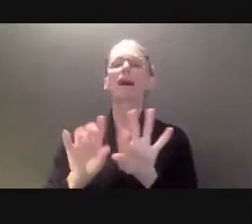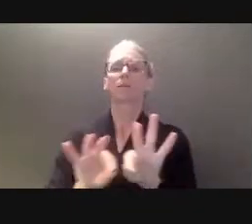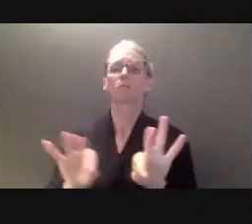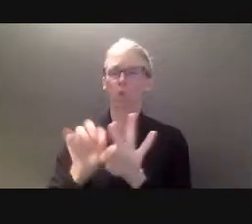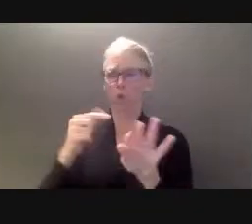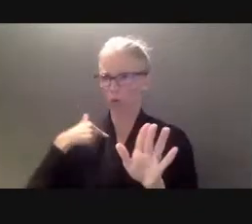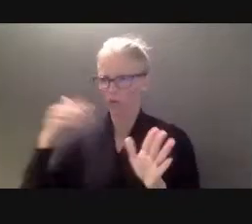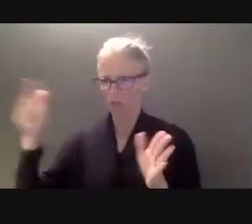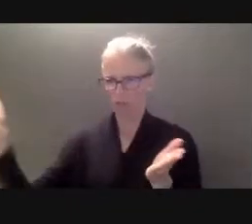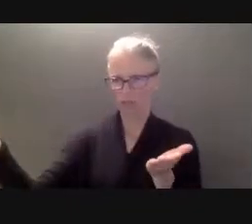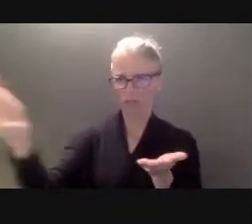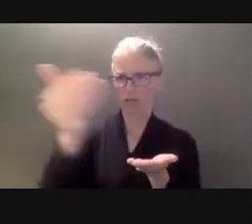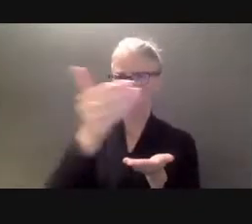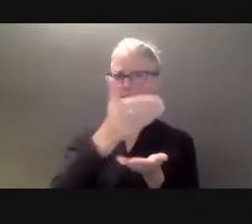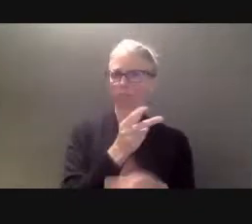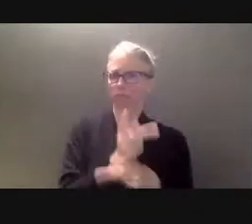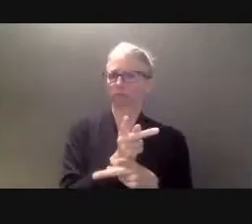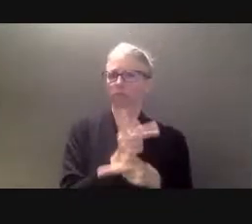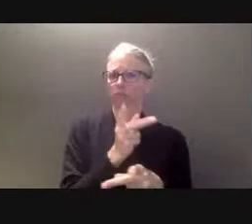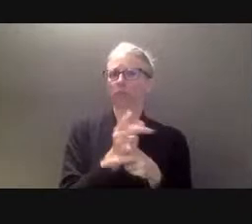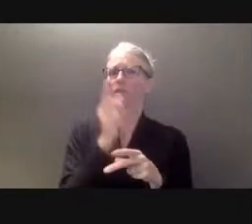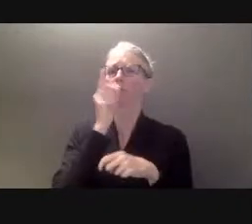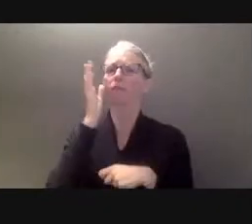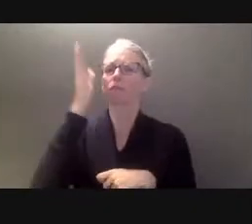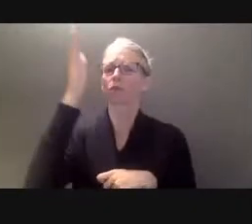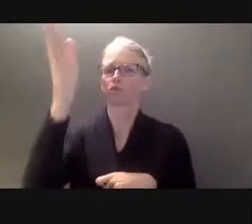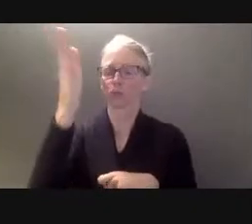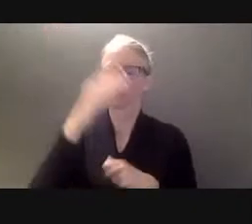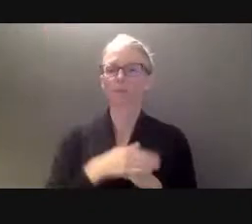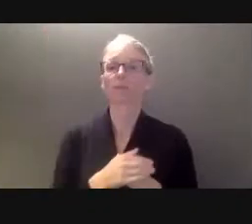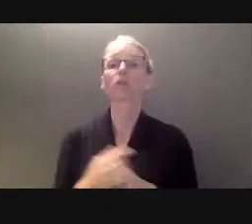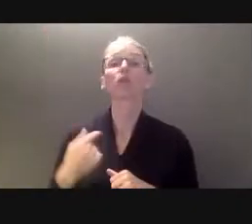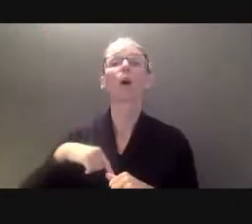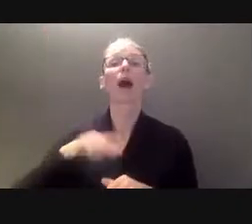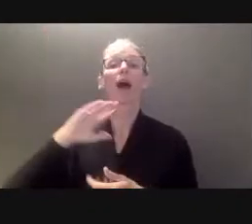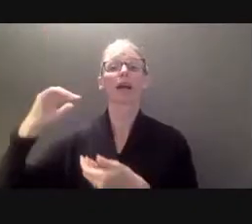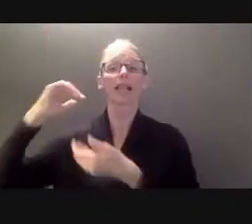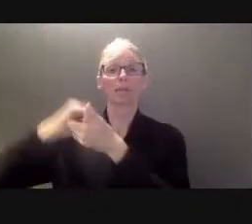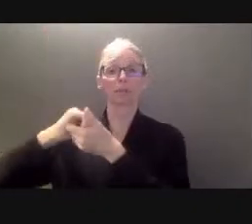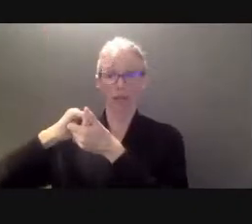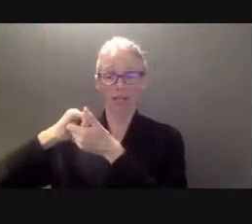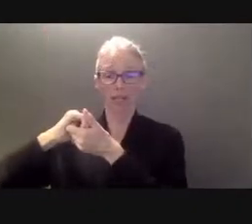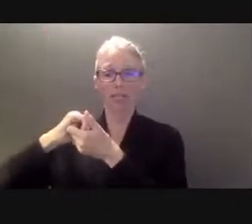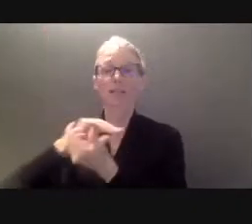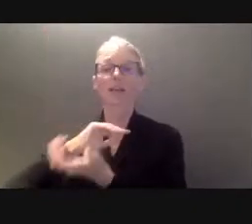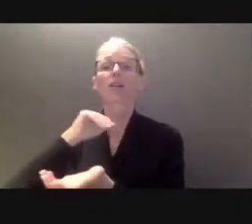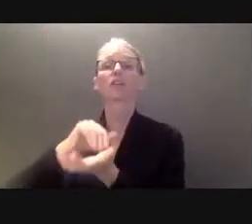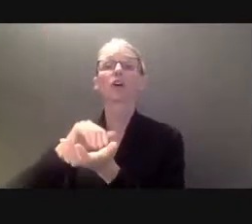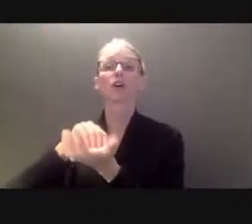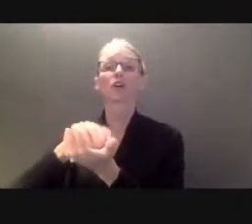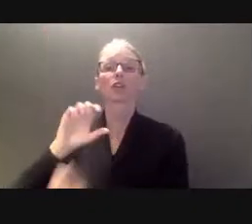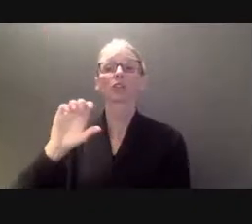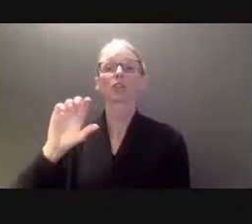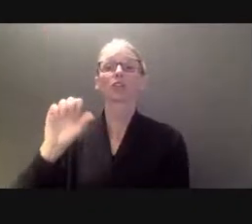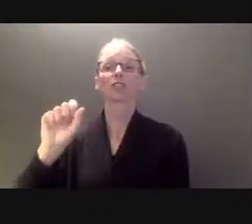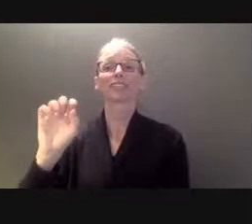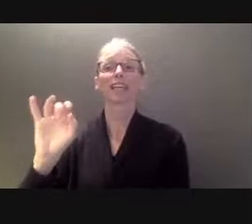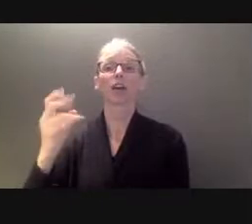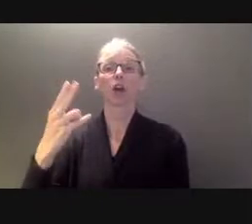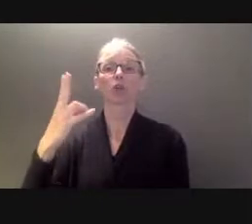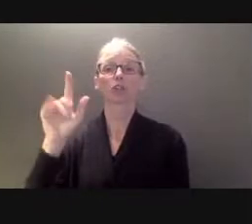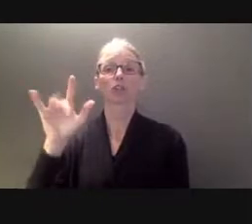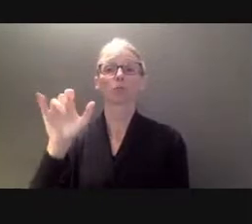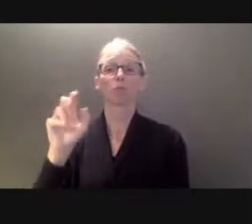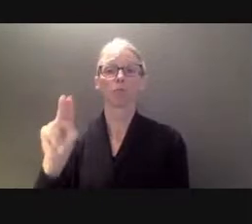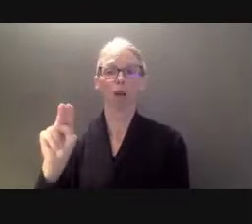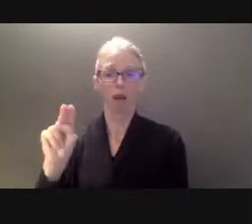future. Thus, our project collaborators, Dr. Hussein Rouhani and Dr. Sarah Hushmand from the University of Alberta, are